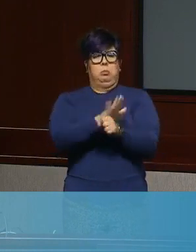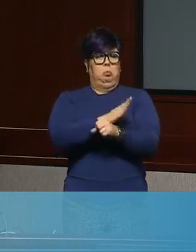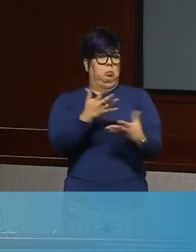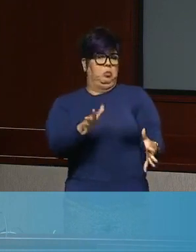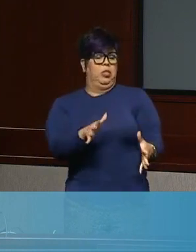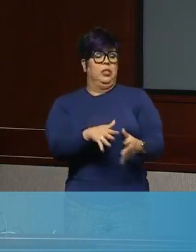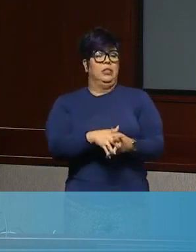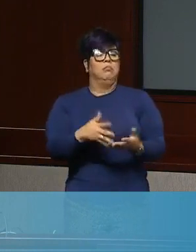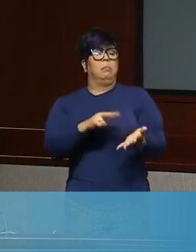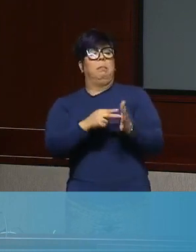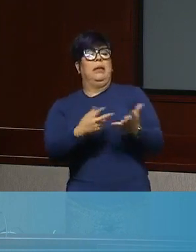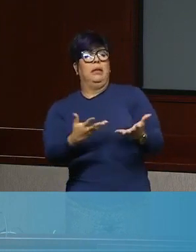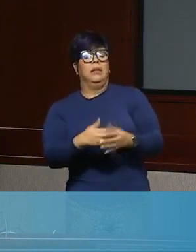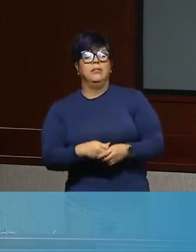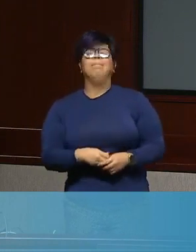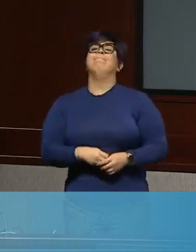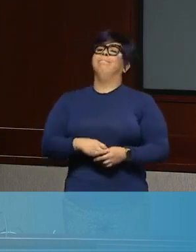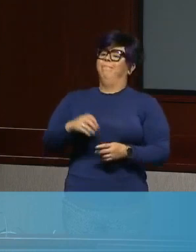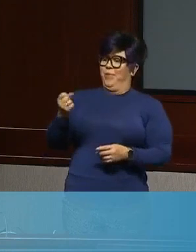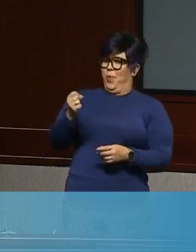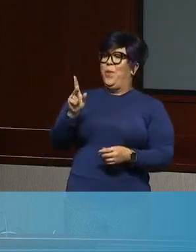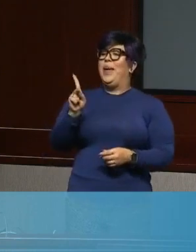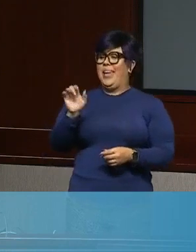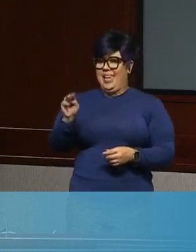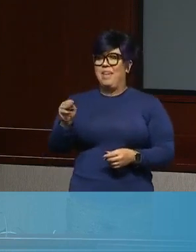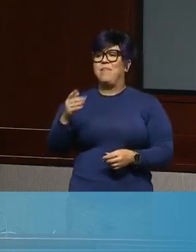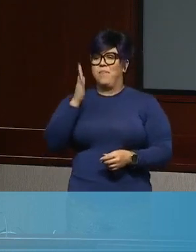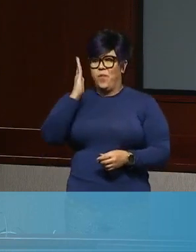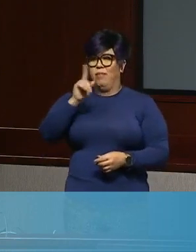That's a question that Kim's going to answer. Give us just a second.